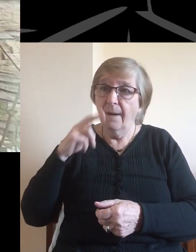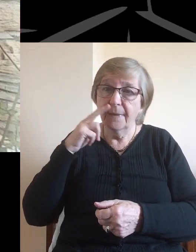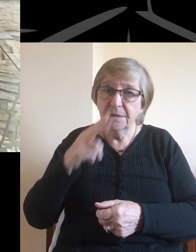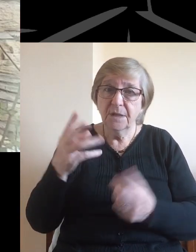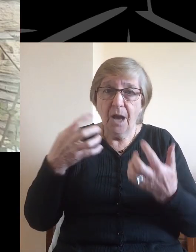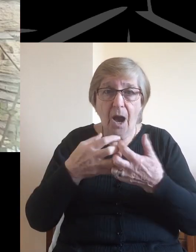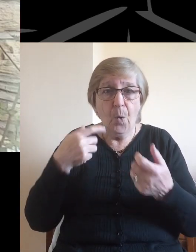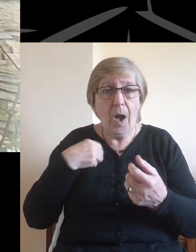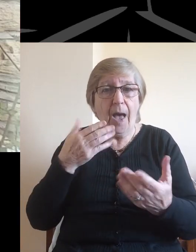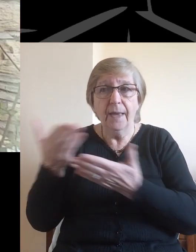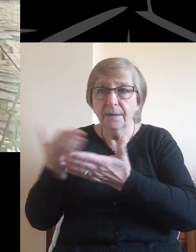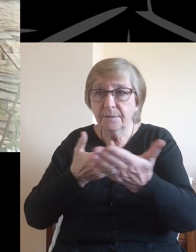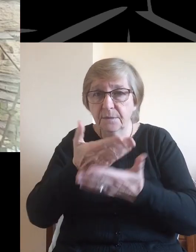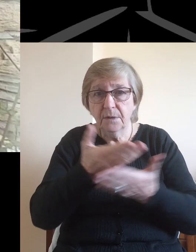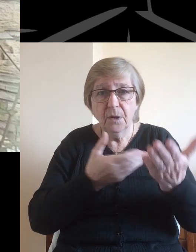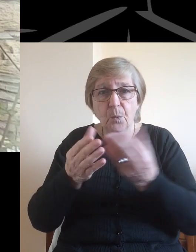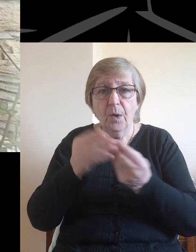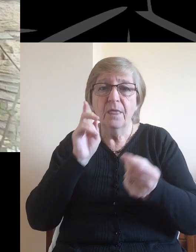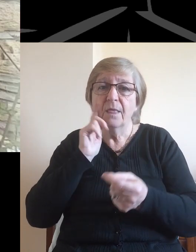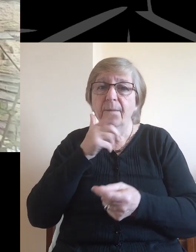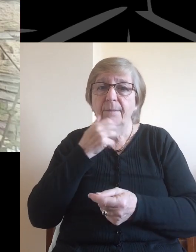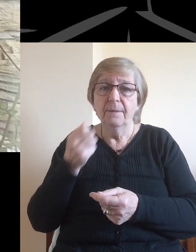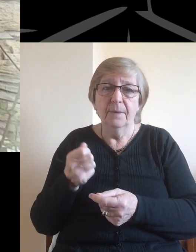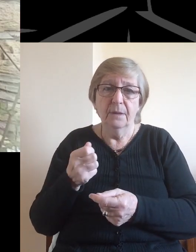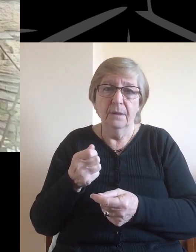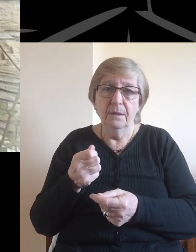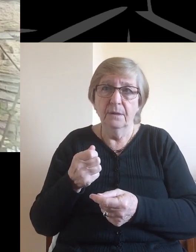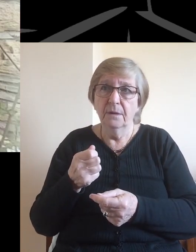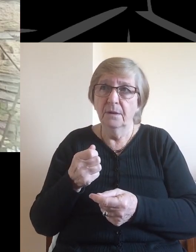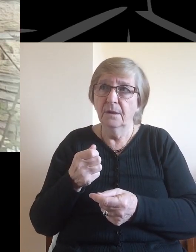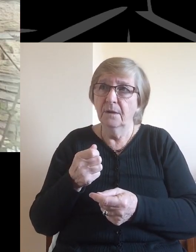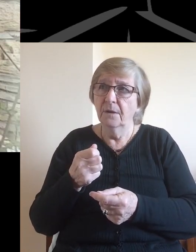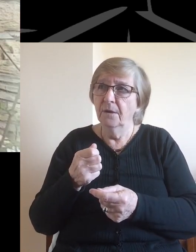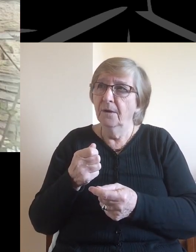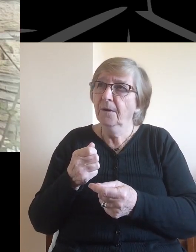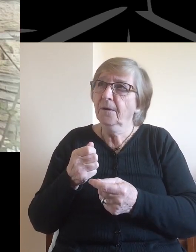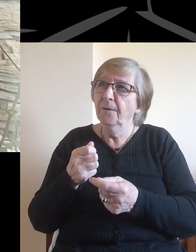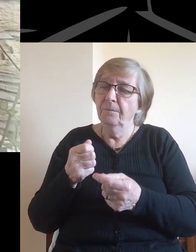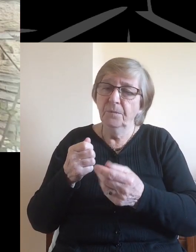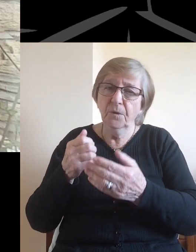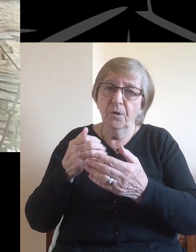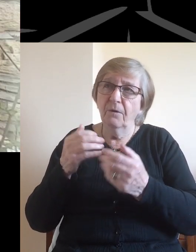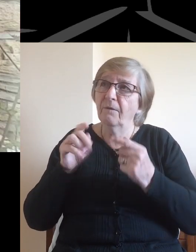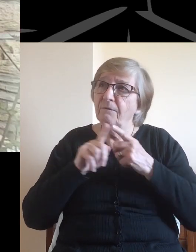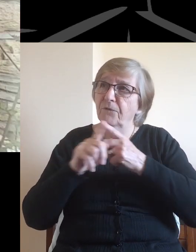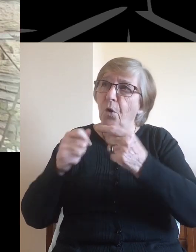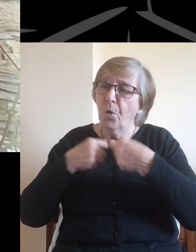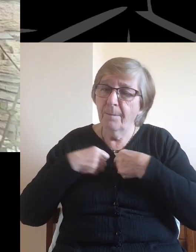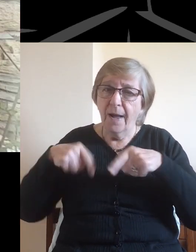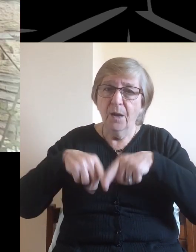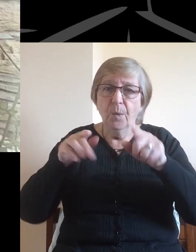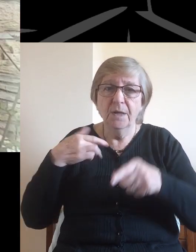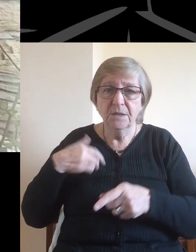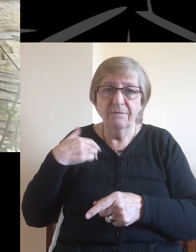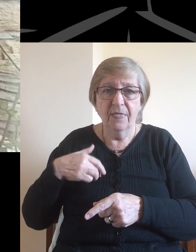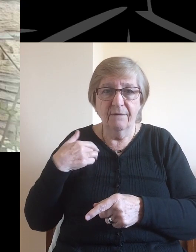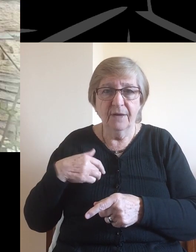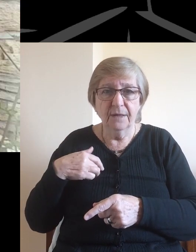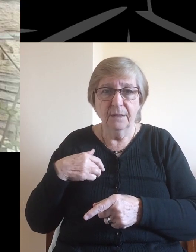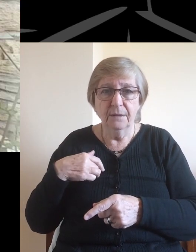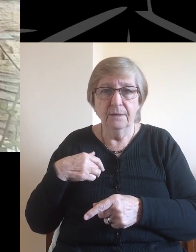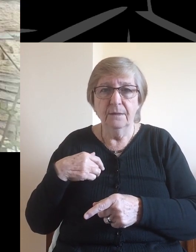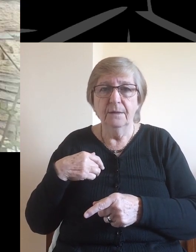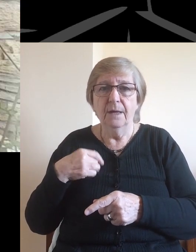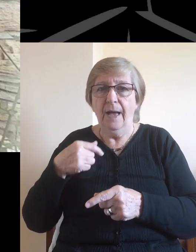live. Come and see how I interact with people. Fall in love with my ways of living. Wonder and amaze in my